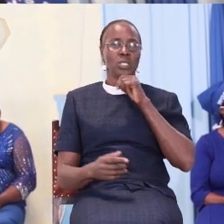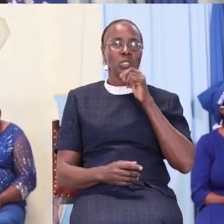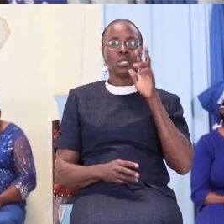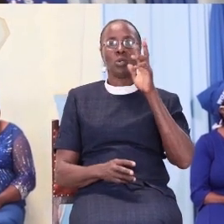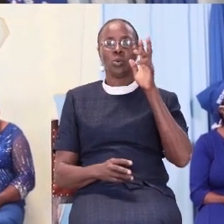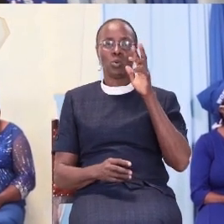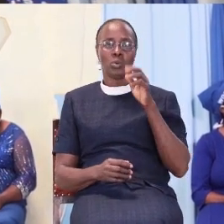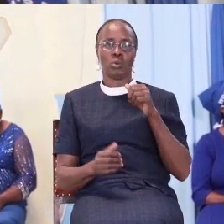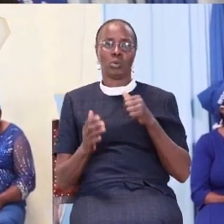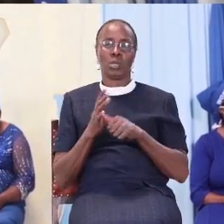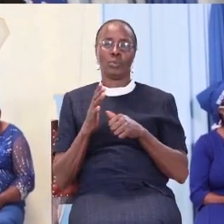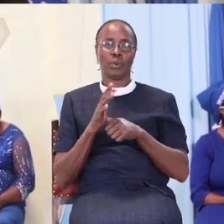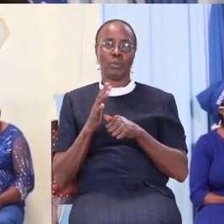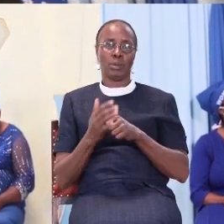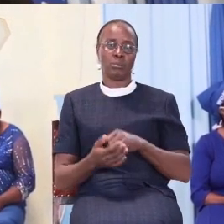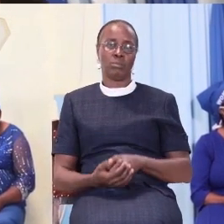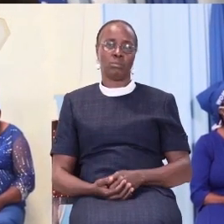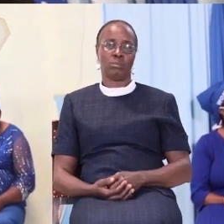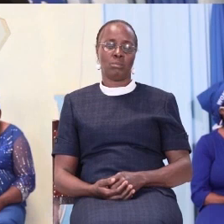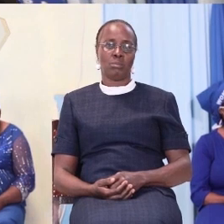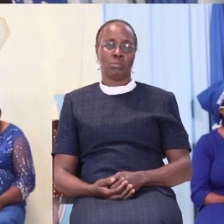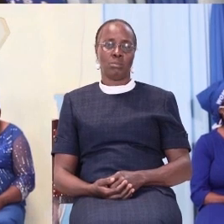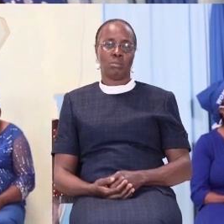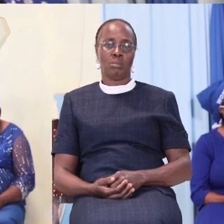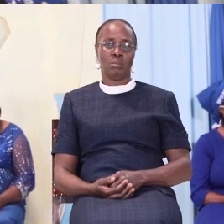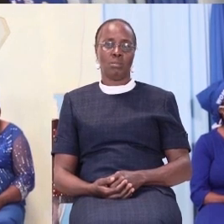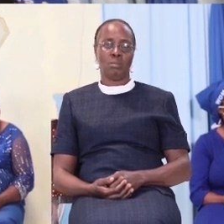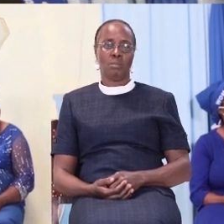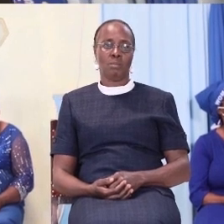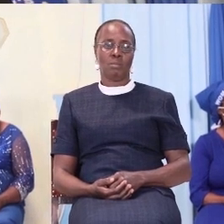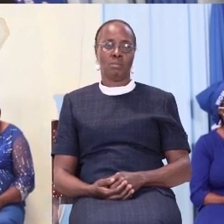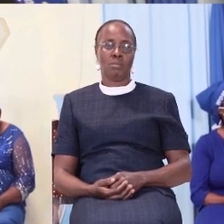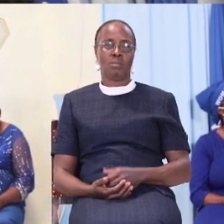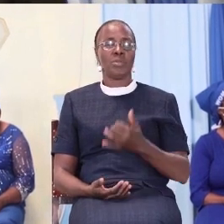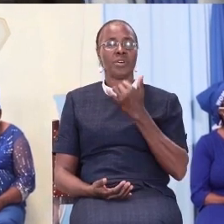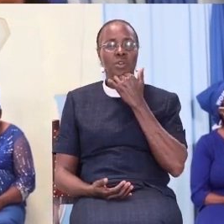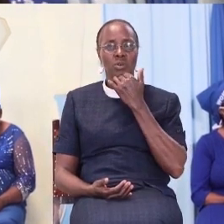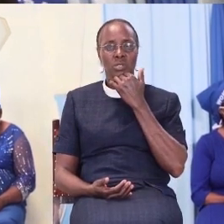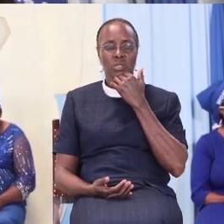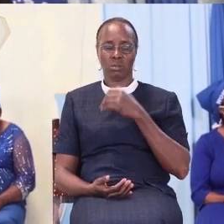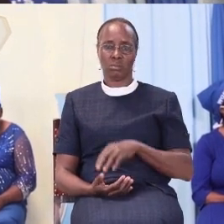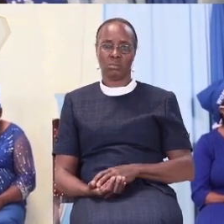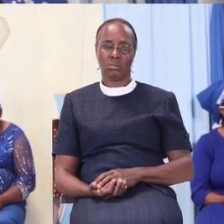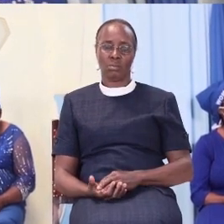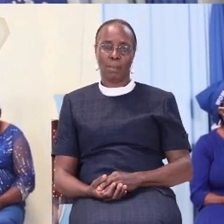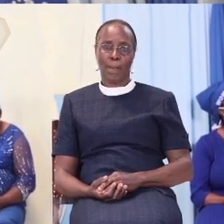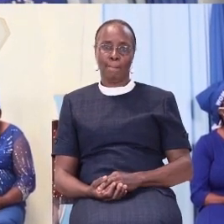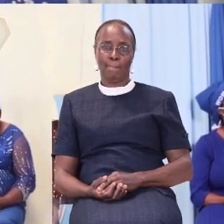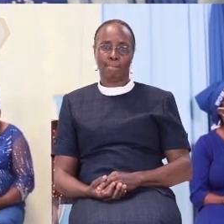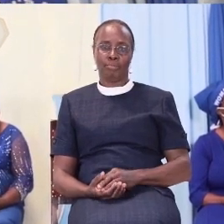us. The new covenant, well elaborated in the New